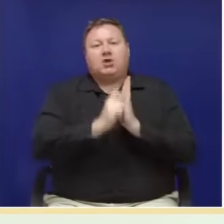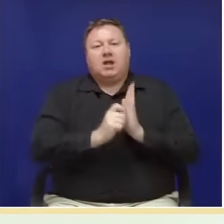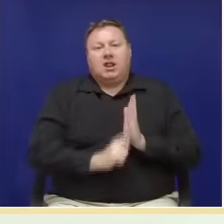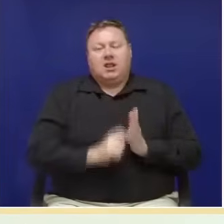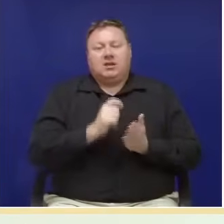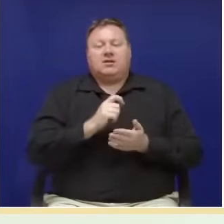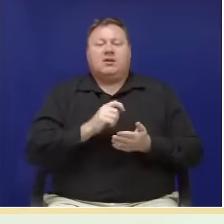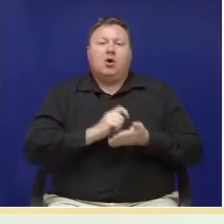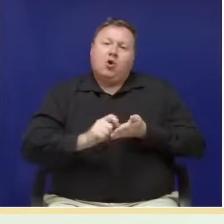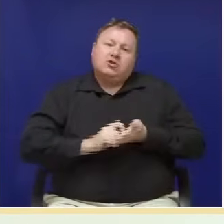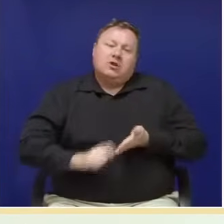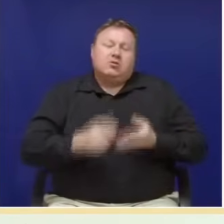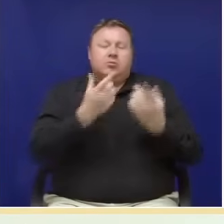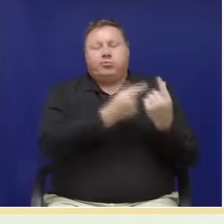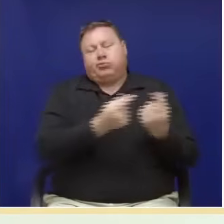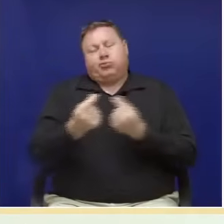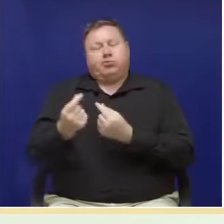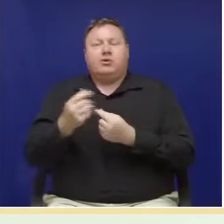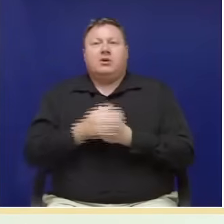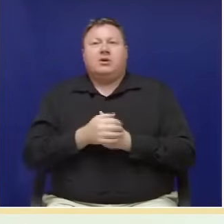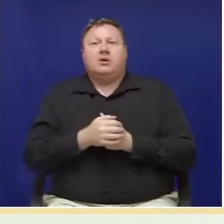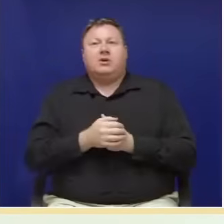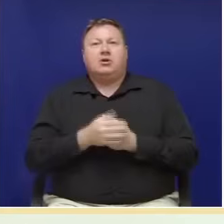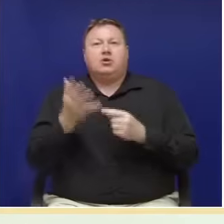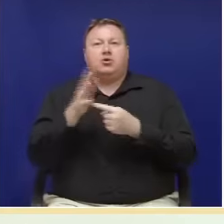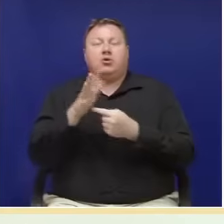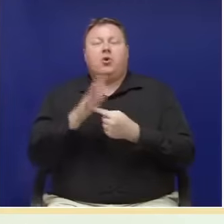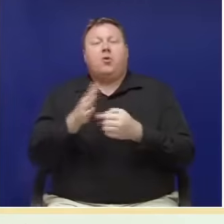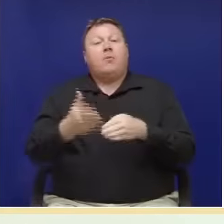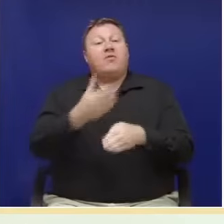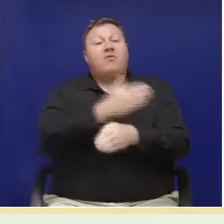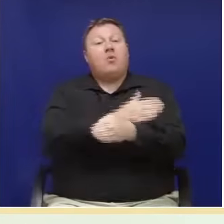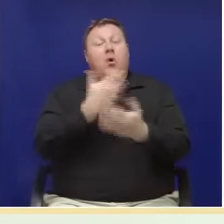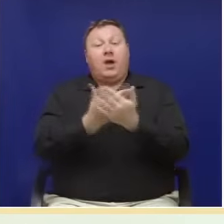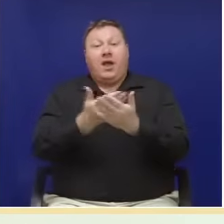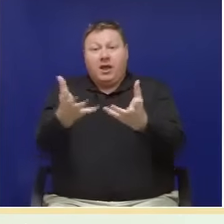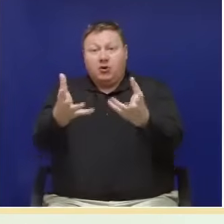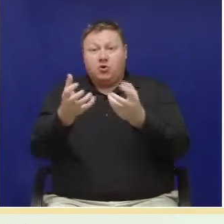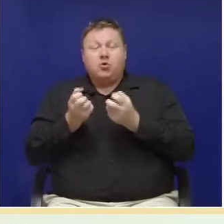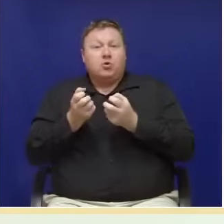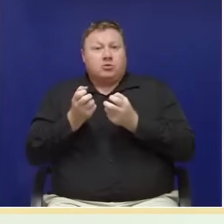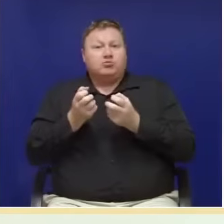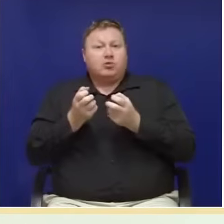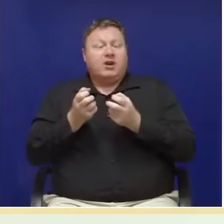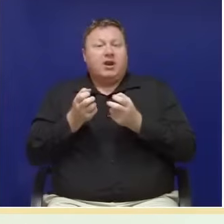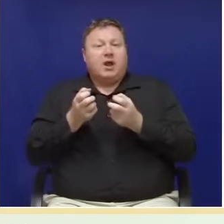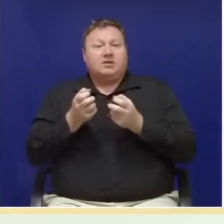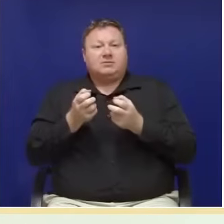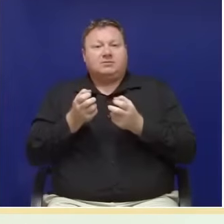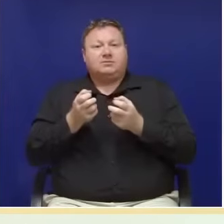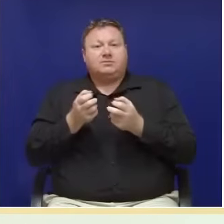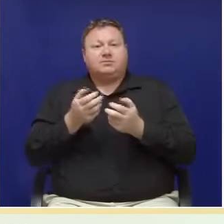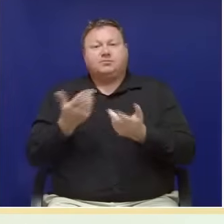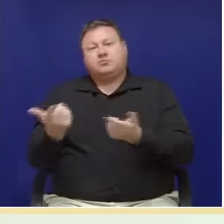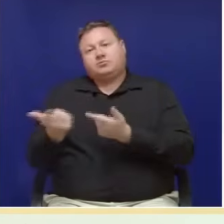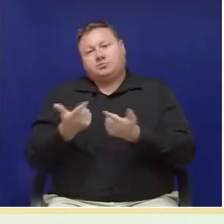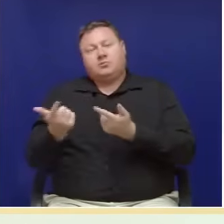by the Legal Practice Act before they can be recognized as admitted attorneys?